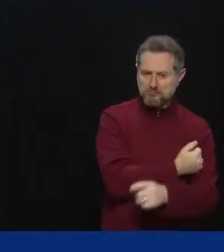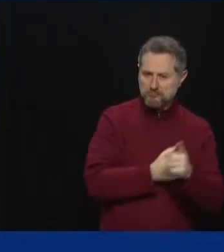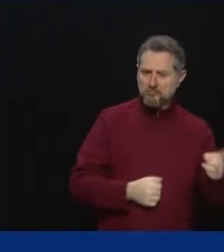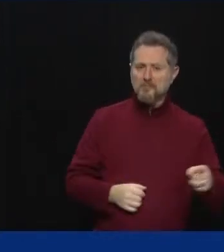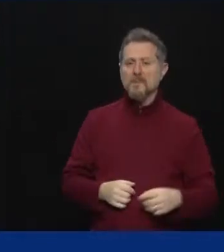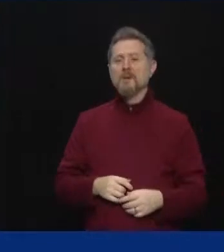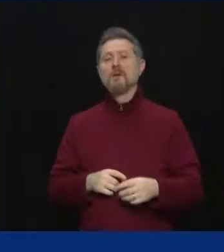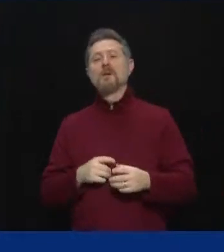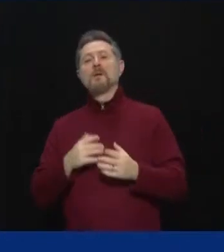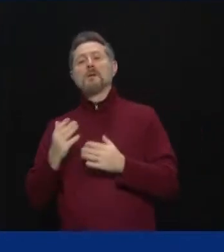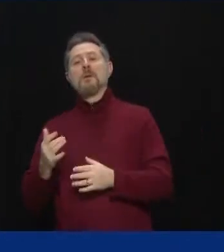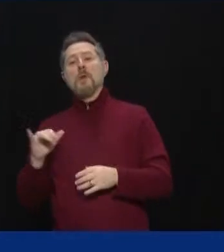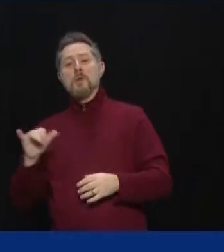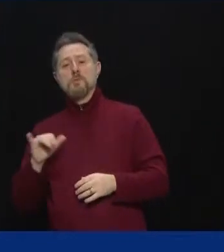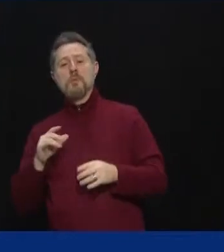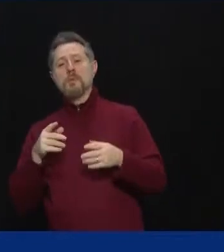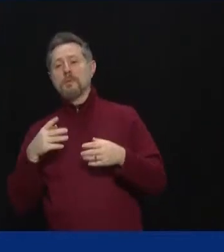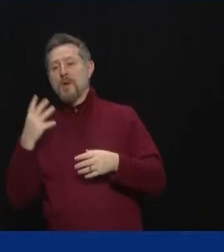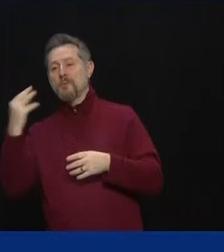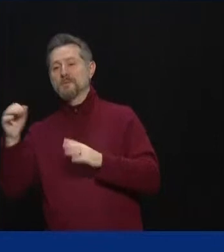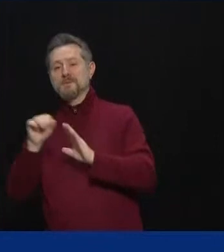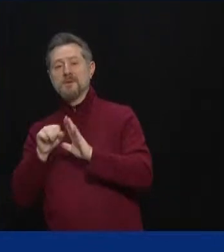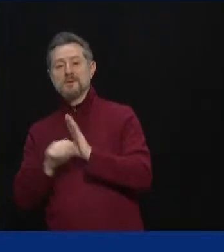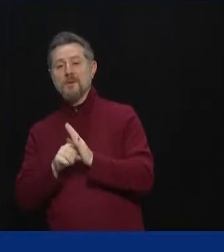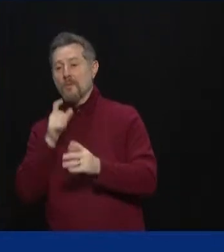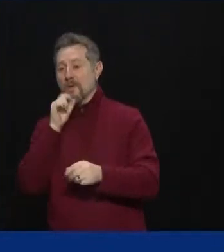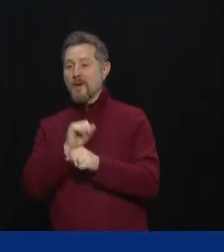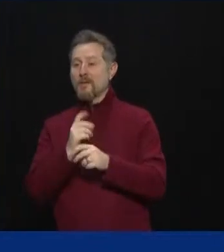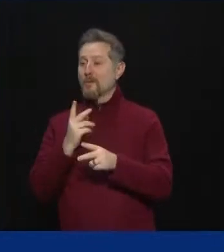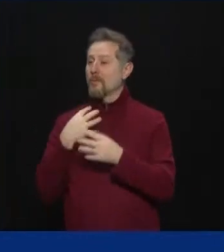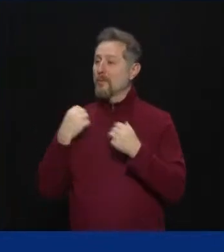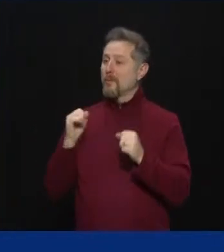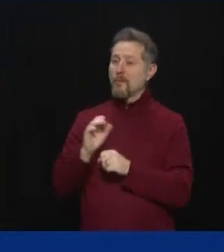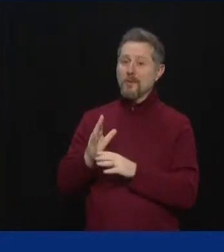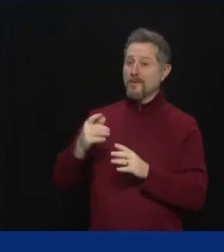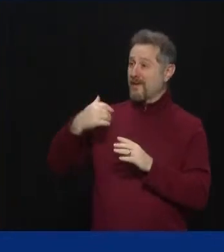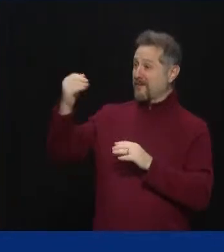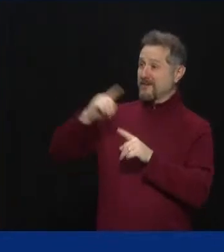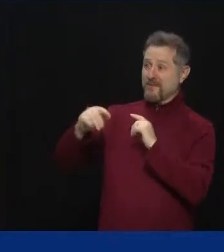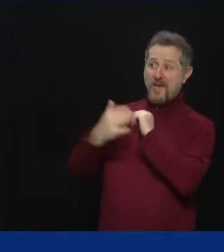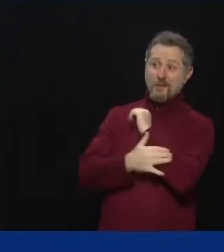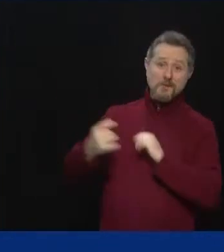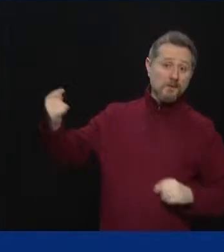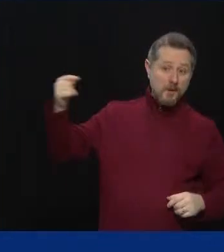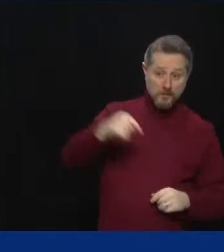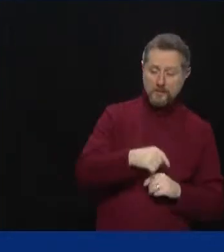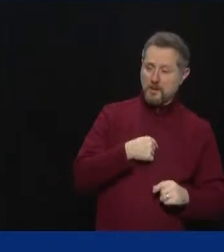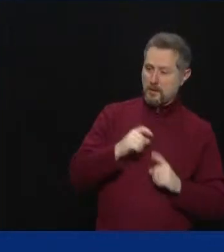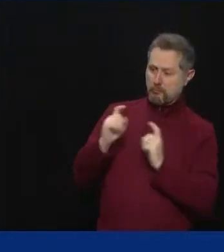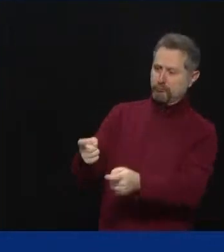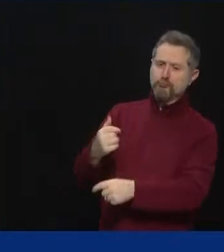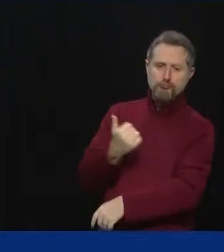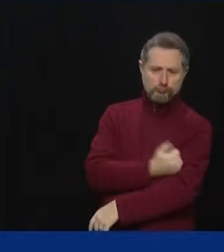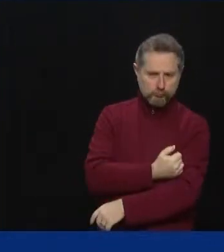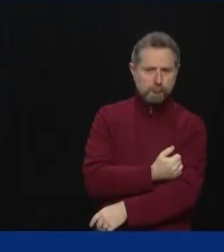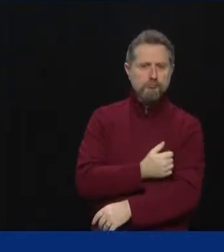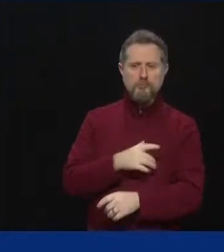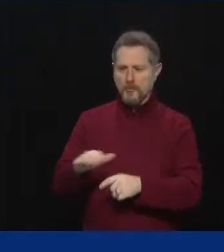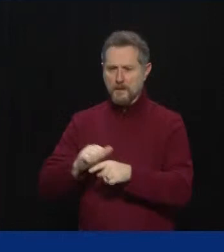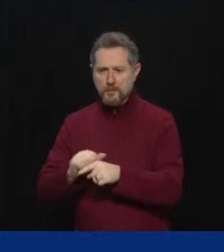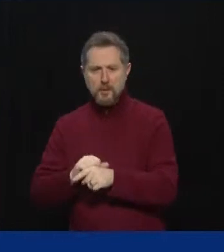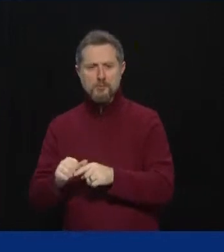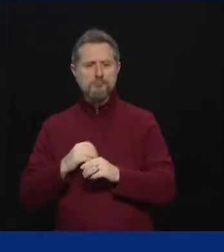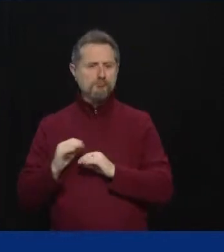also allowing out-of-state healthcare workers and out-of-country to be able to come here, and are allowing them to practice here in New York State during